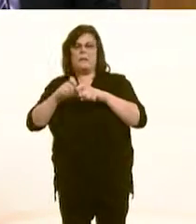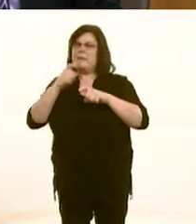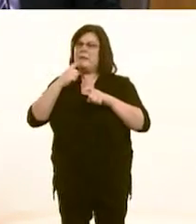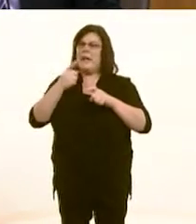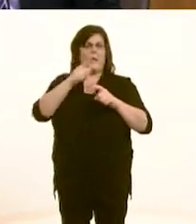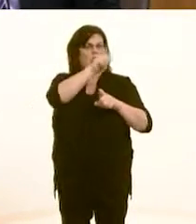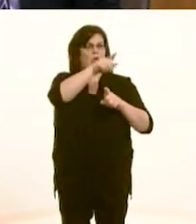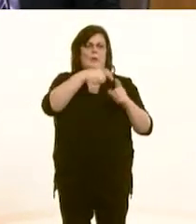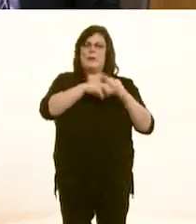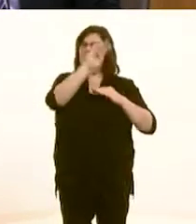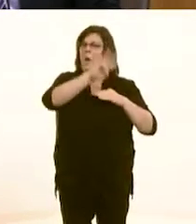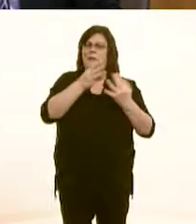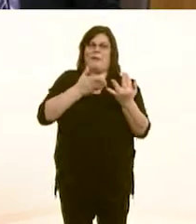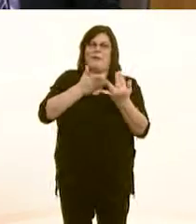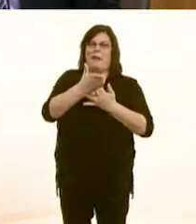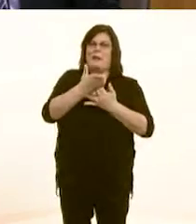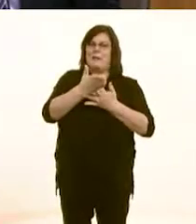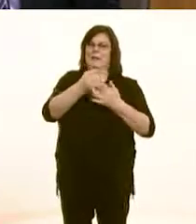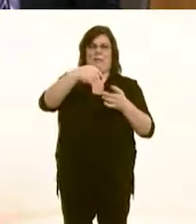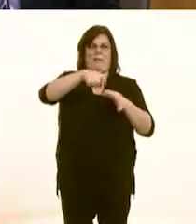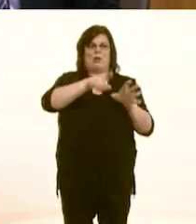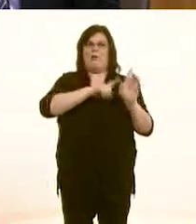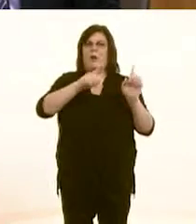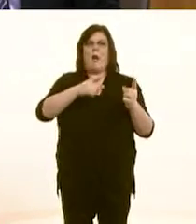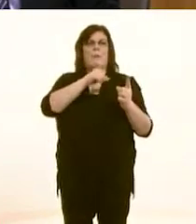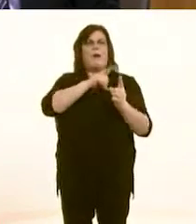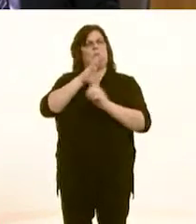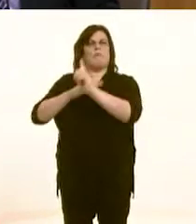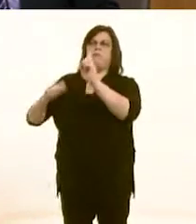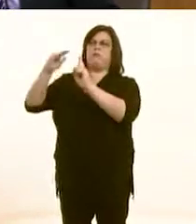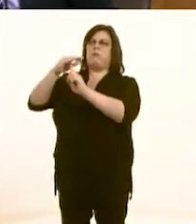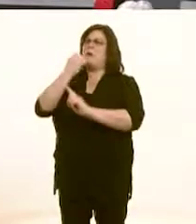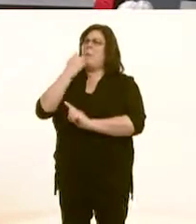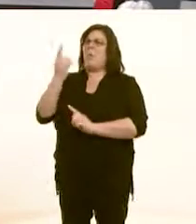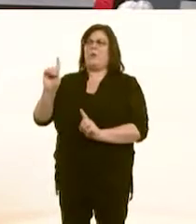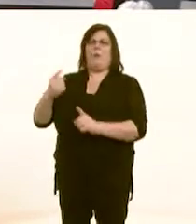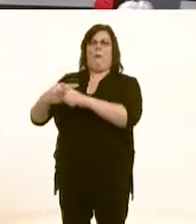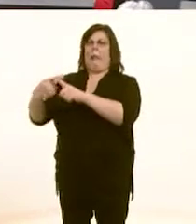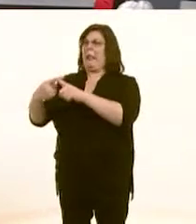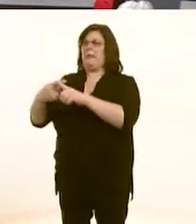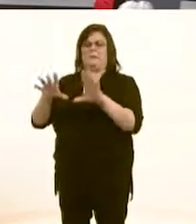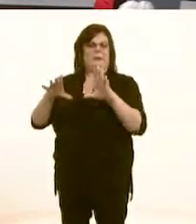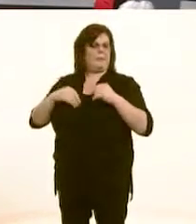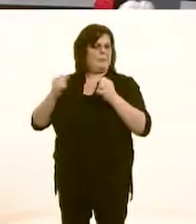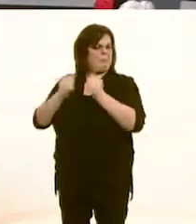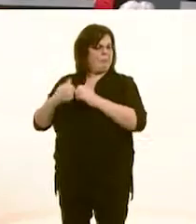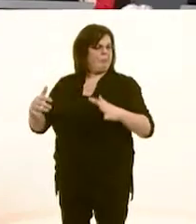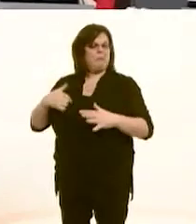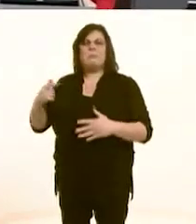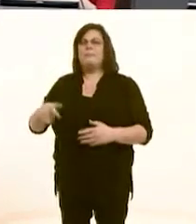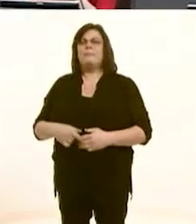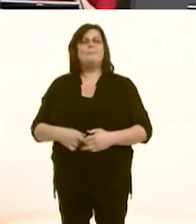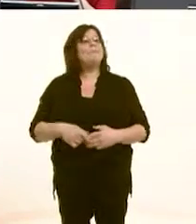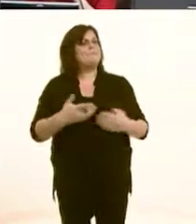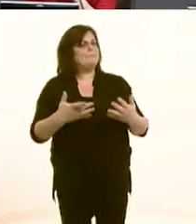for 2016-17 because England is being prioritised. That is wholly unacceptable. Well, I agree, First Minister,